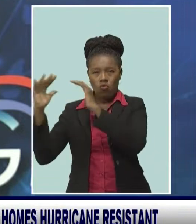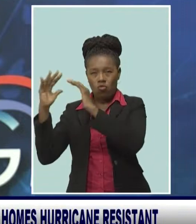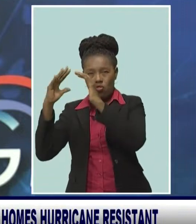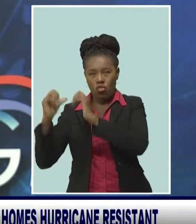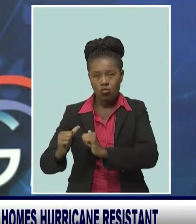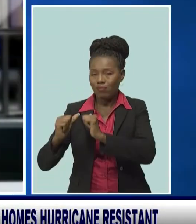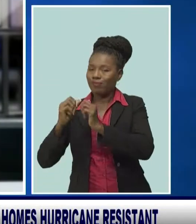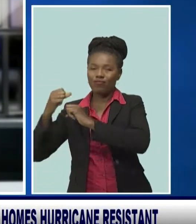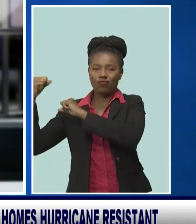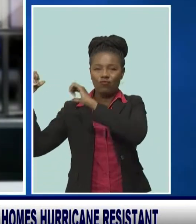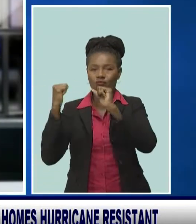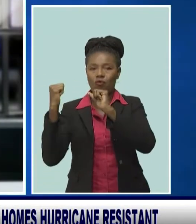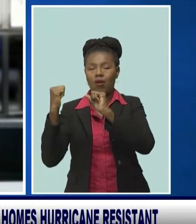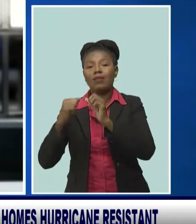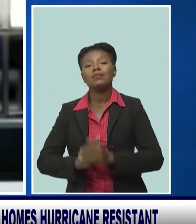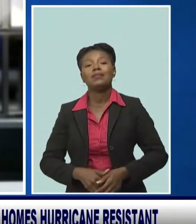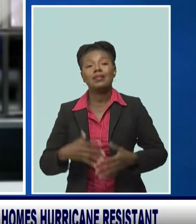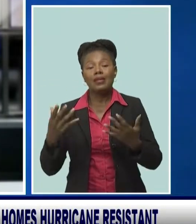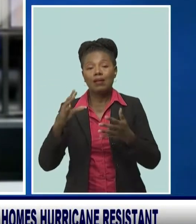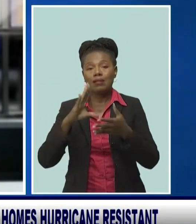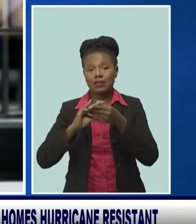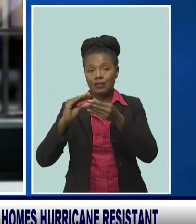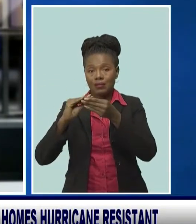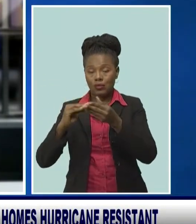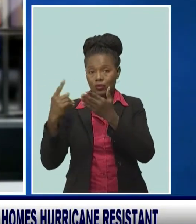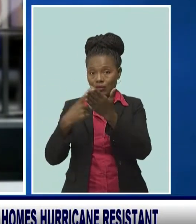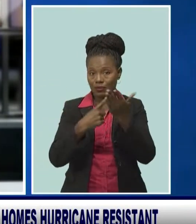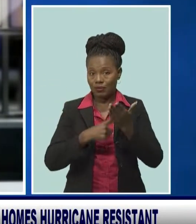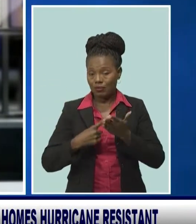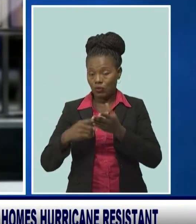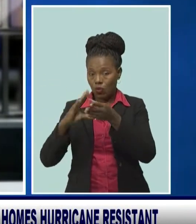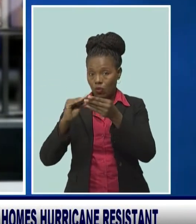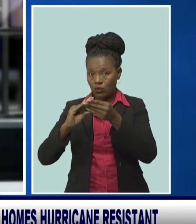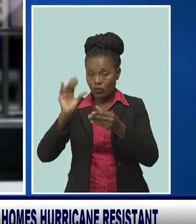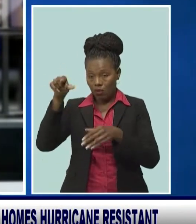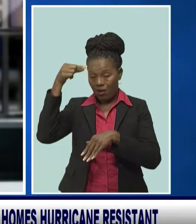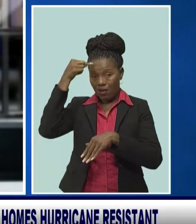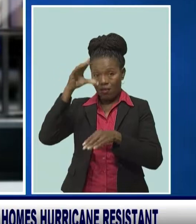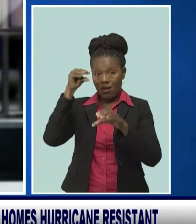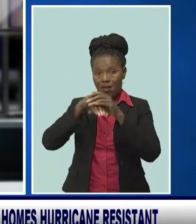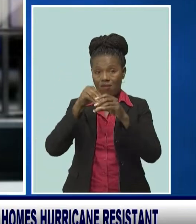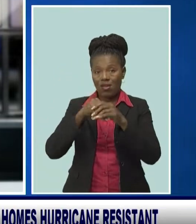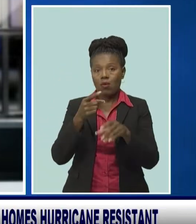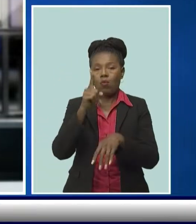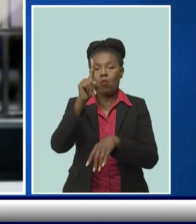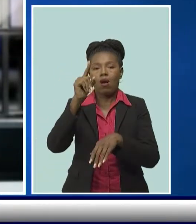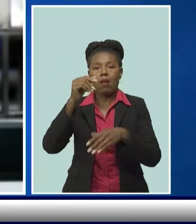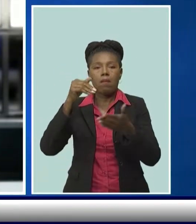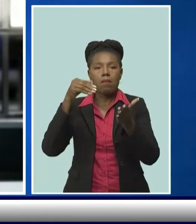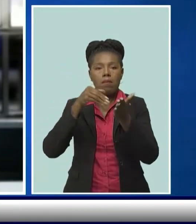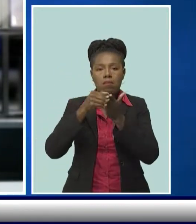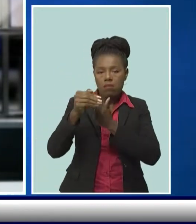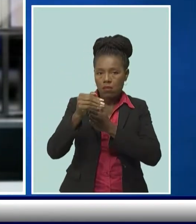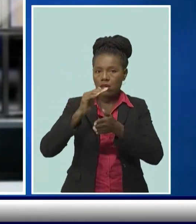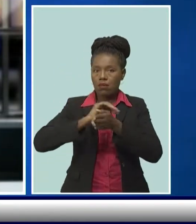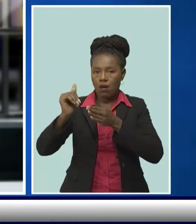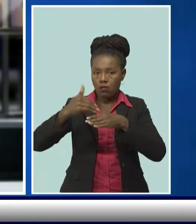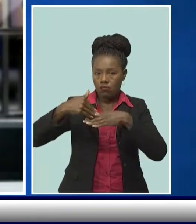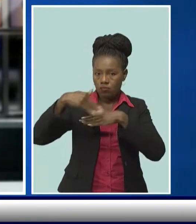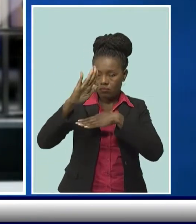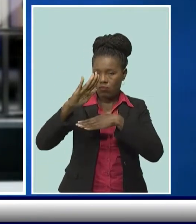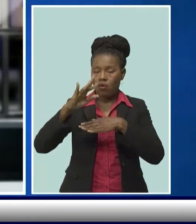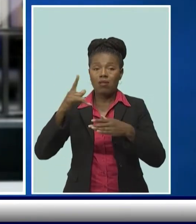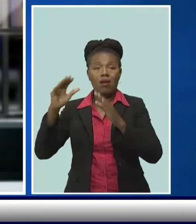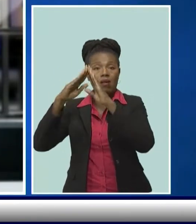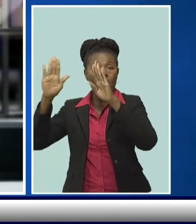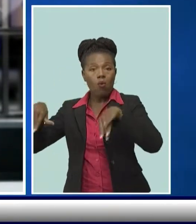Crystal? Good night, Shane. Good night to our viewers. Government is investing just over $1 million to make Barbadian homes